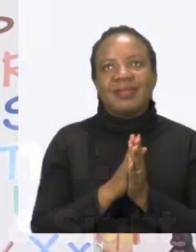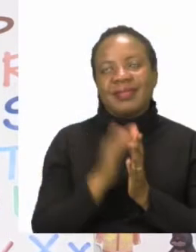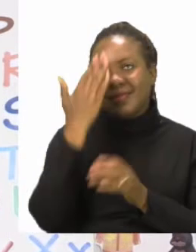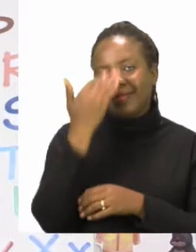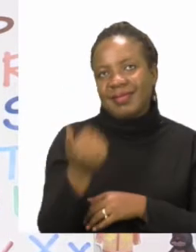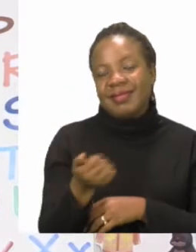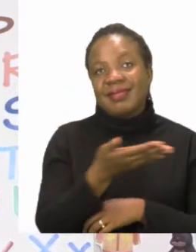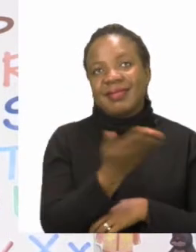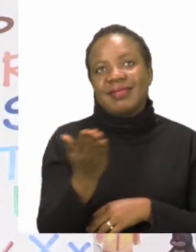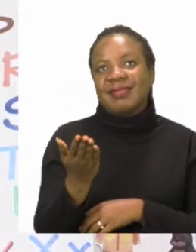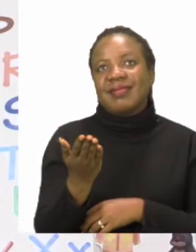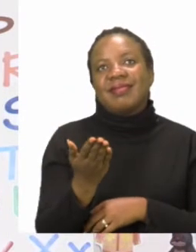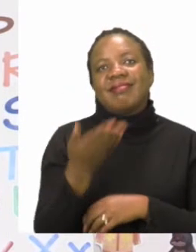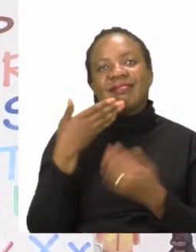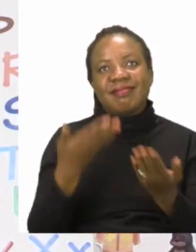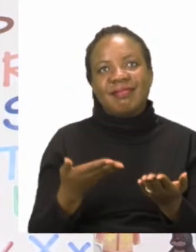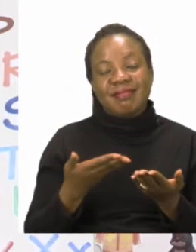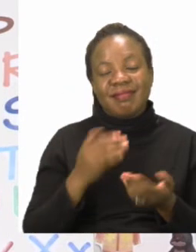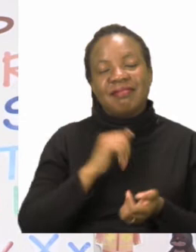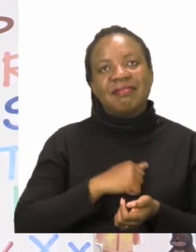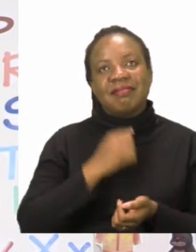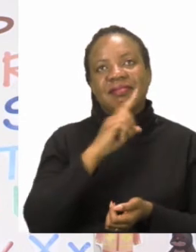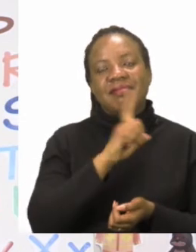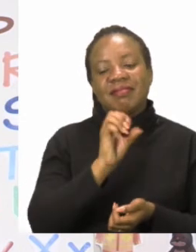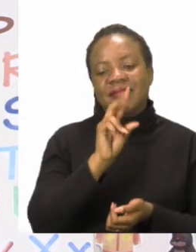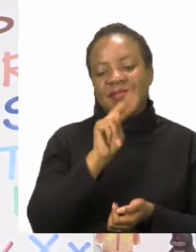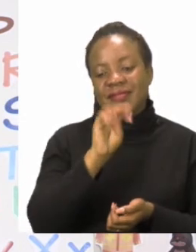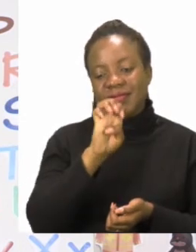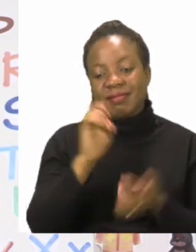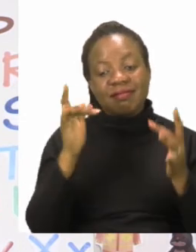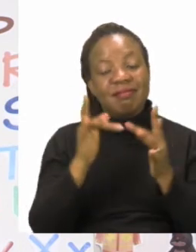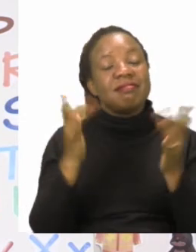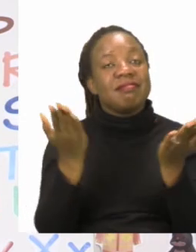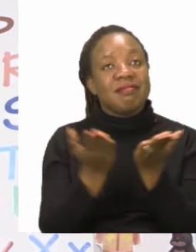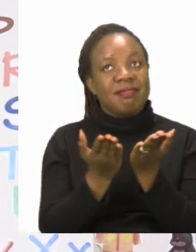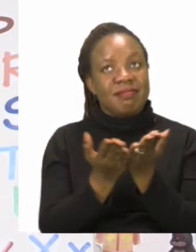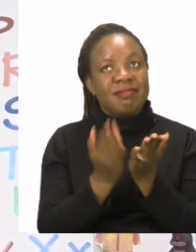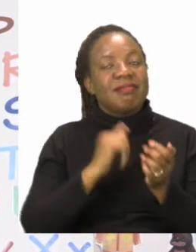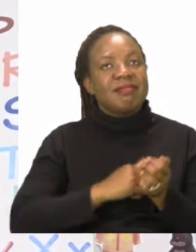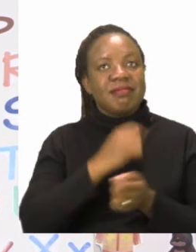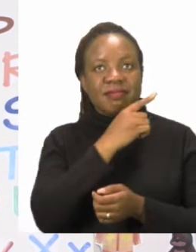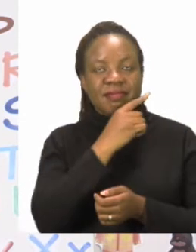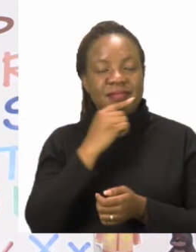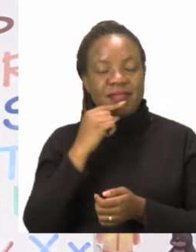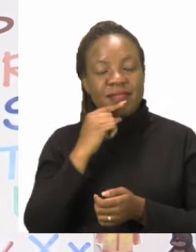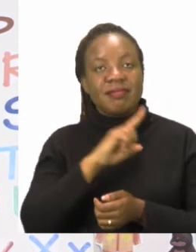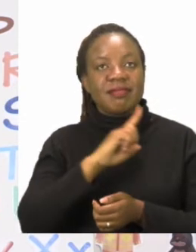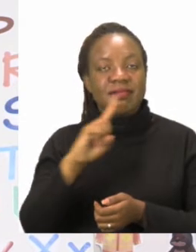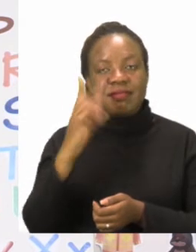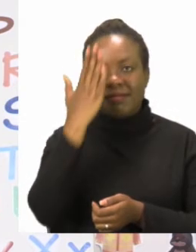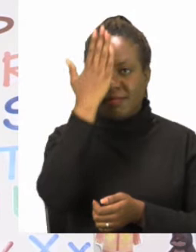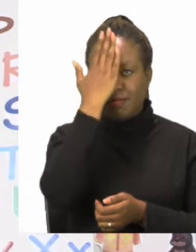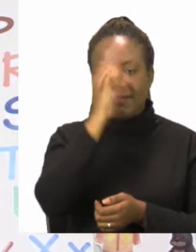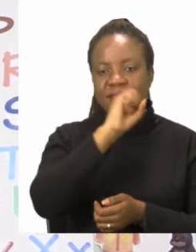Hello everyone, welcome to My Zone Online School. My name is Teacher Hartung. Now